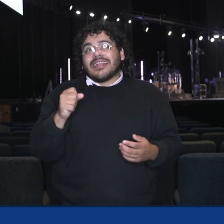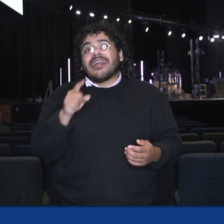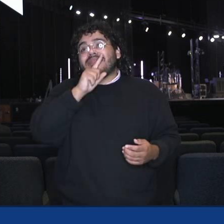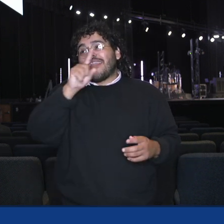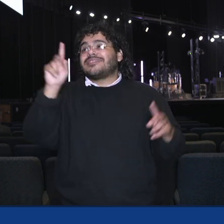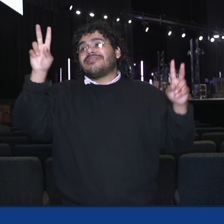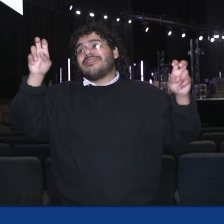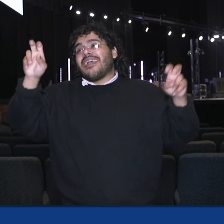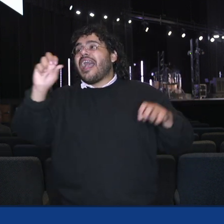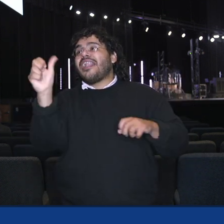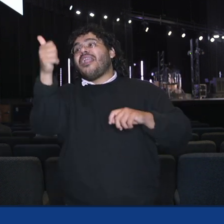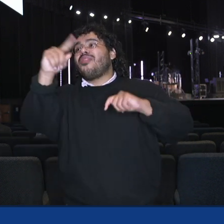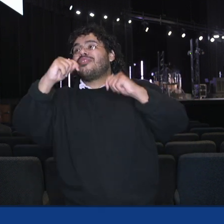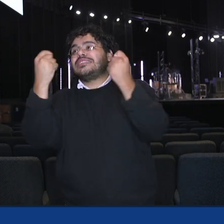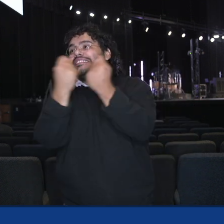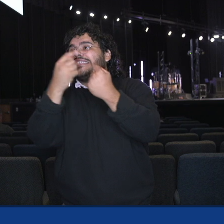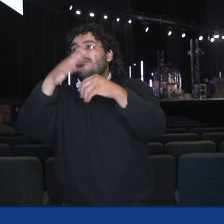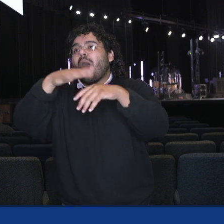in the spiritual realm.